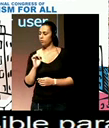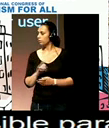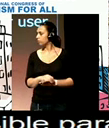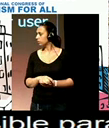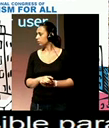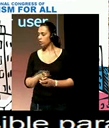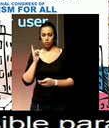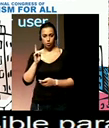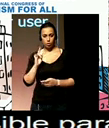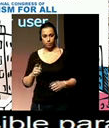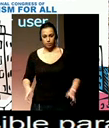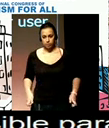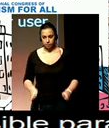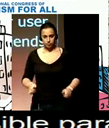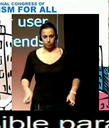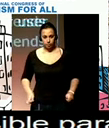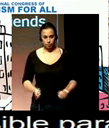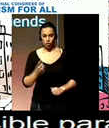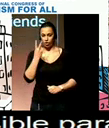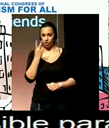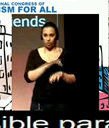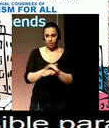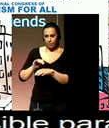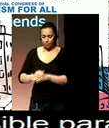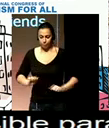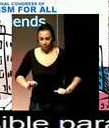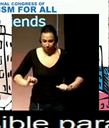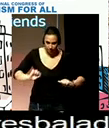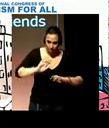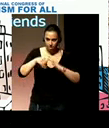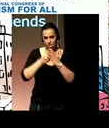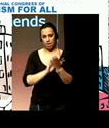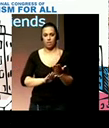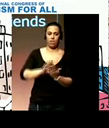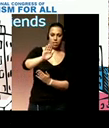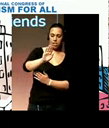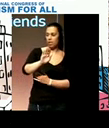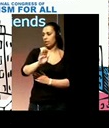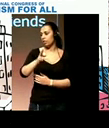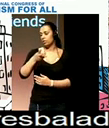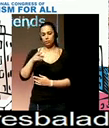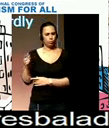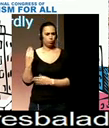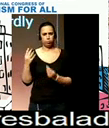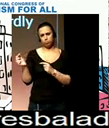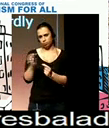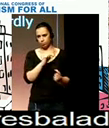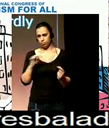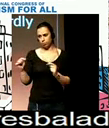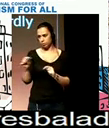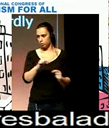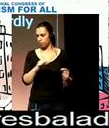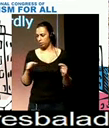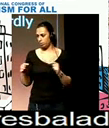this century, the issue of access has hardly even discussed, being considered too outrageous given the status